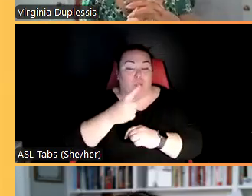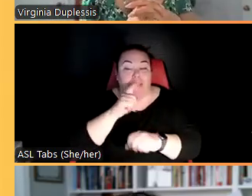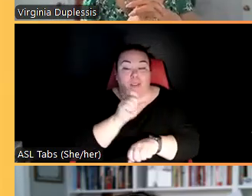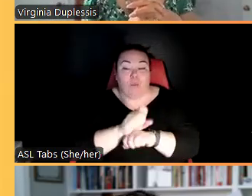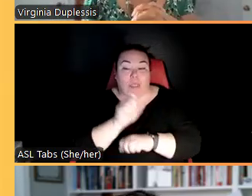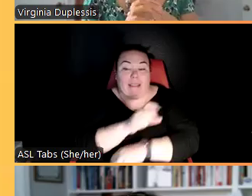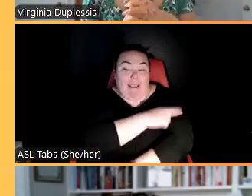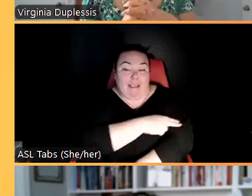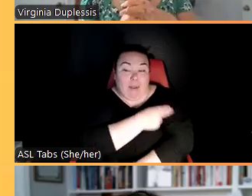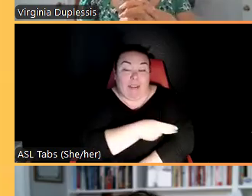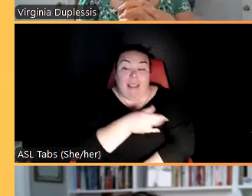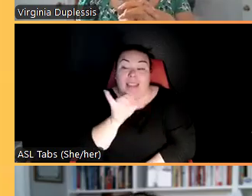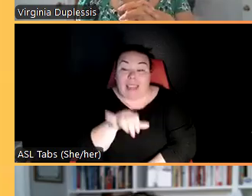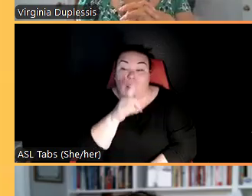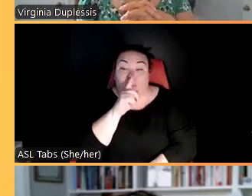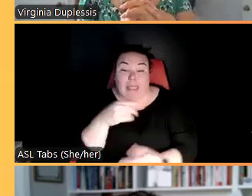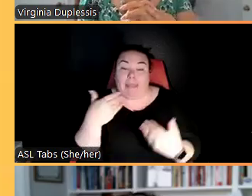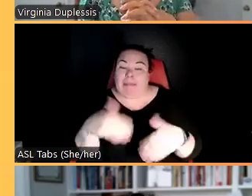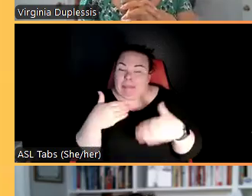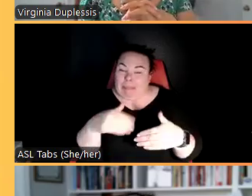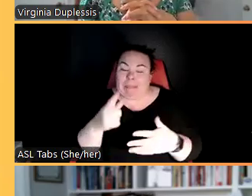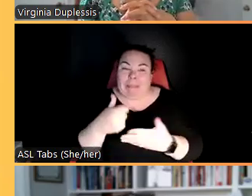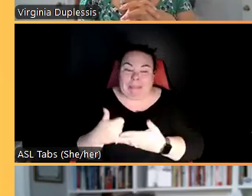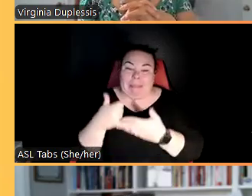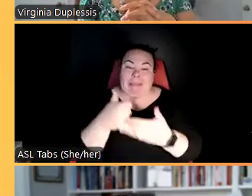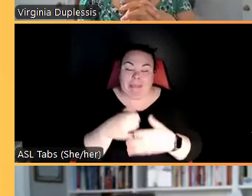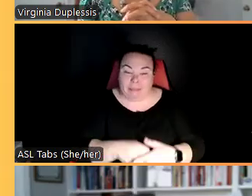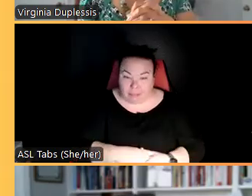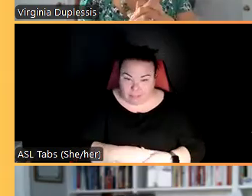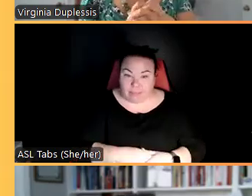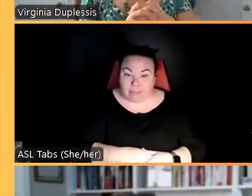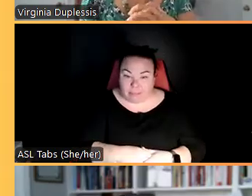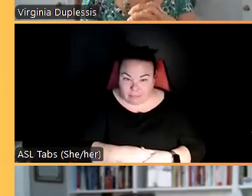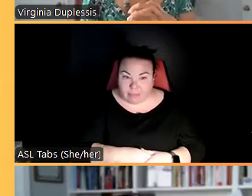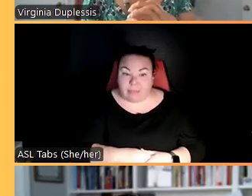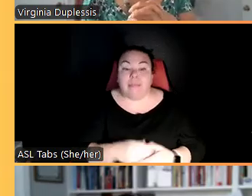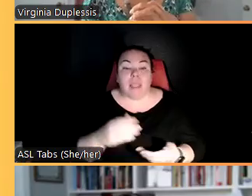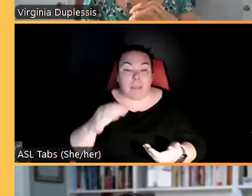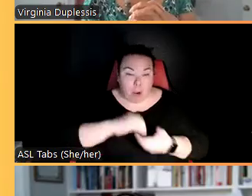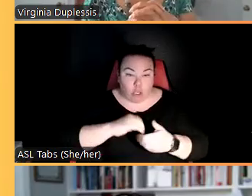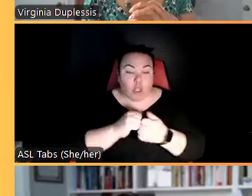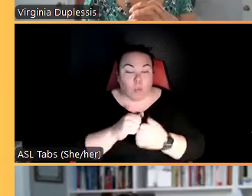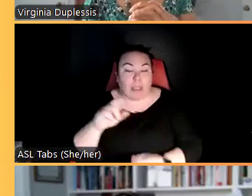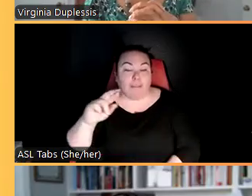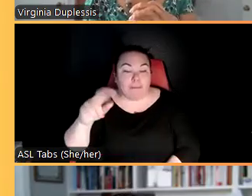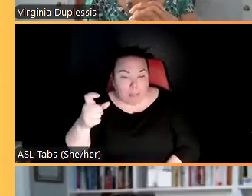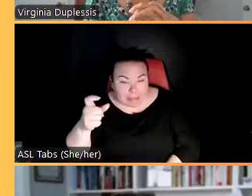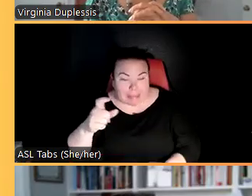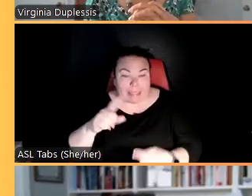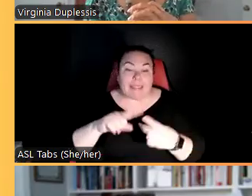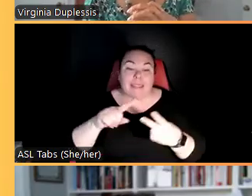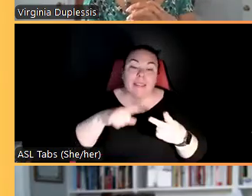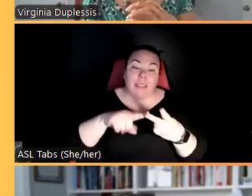way. Tabling events, partnering between pharmacies and shelters. Yep, to ensure people